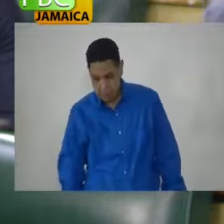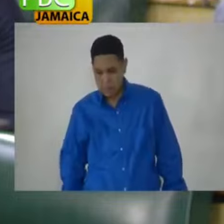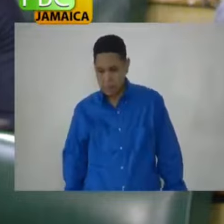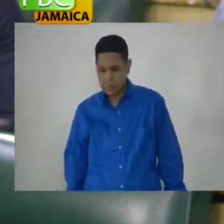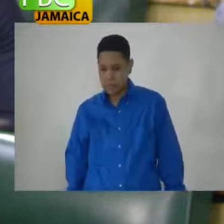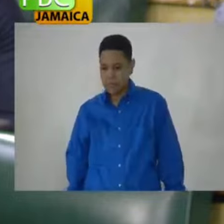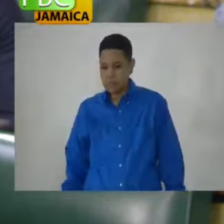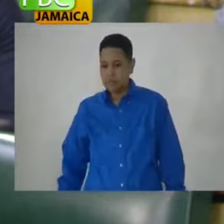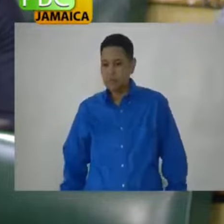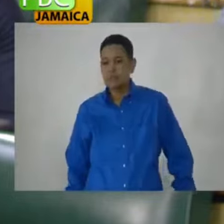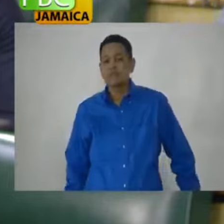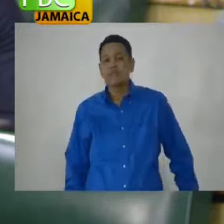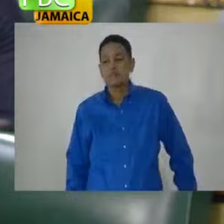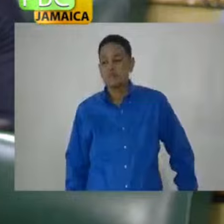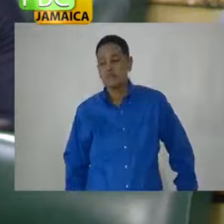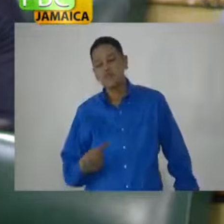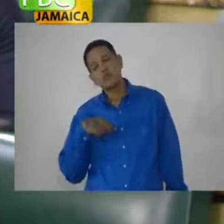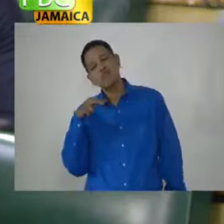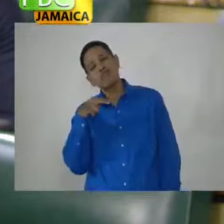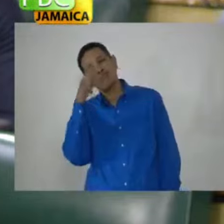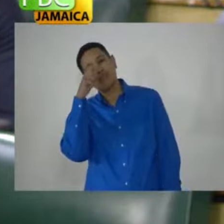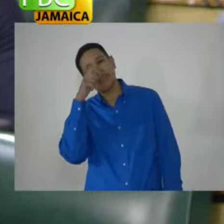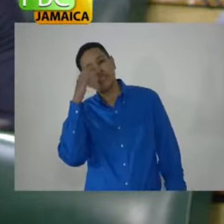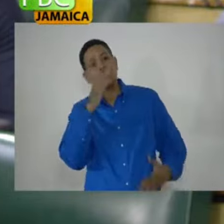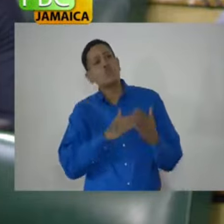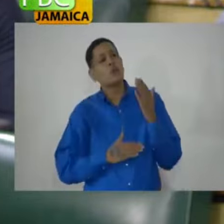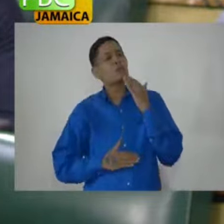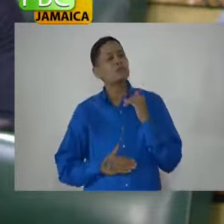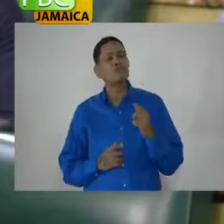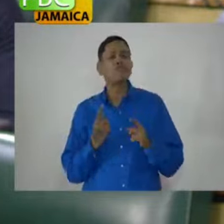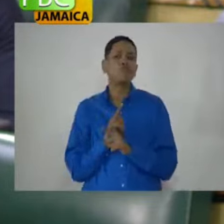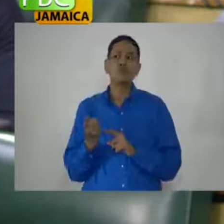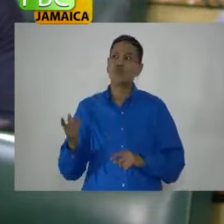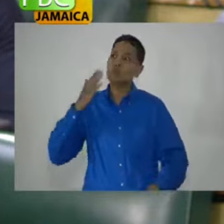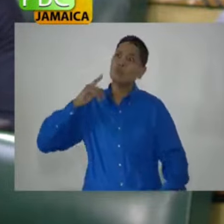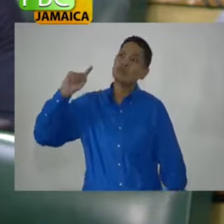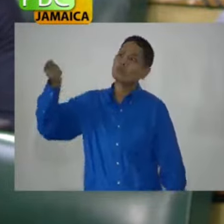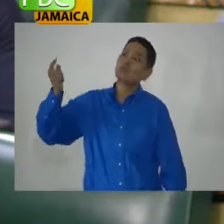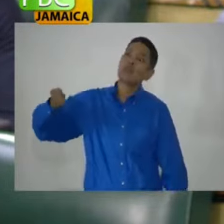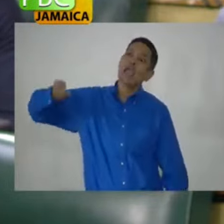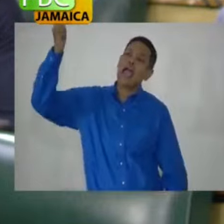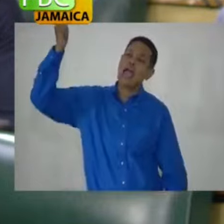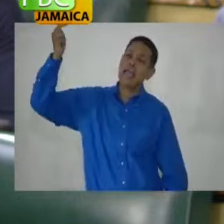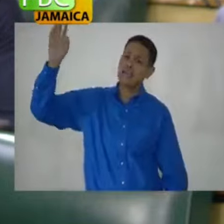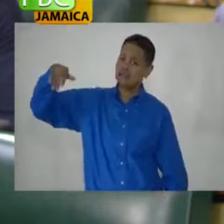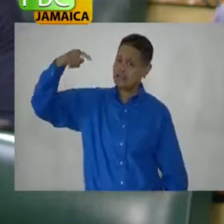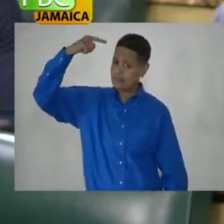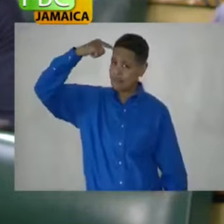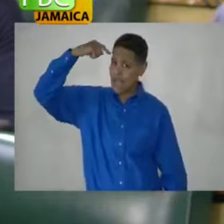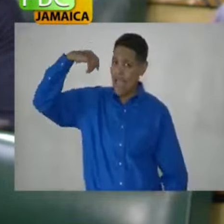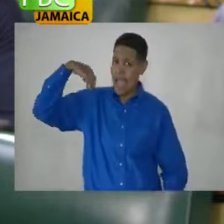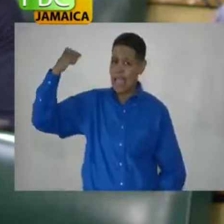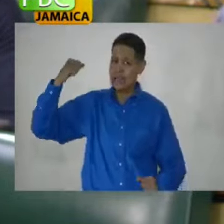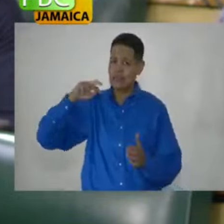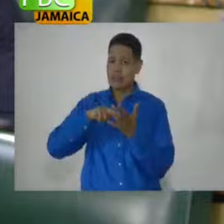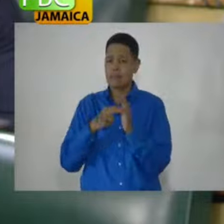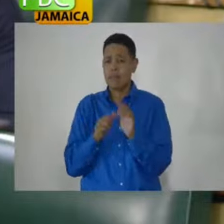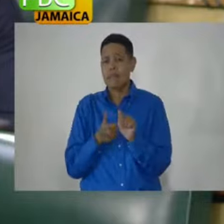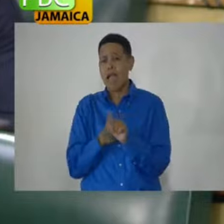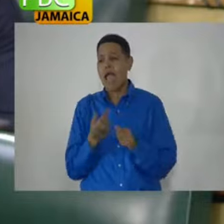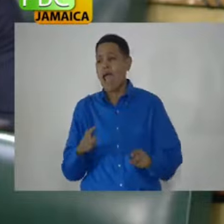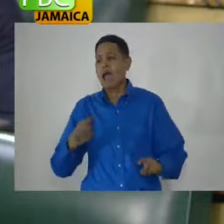We took that concern seriously, and because health has always been the underlying intent of the measure,